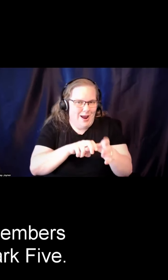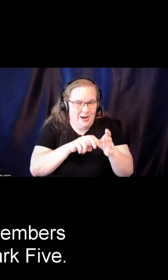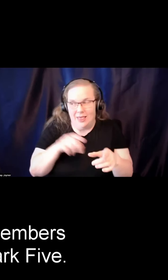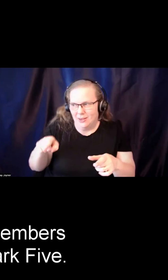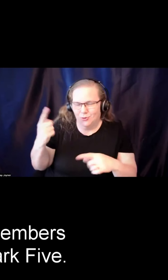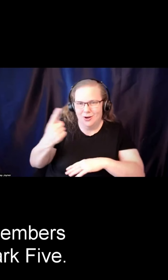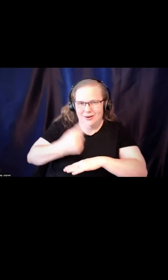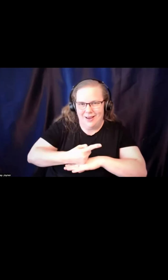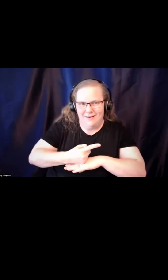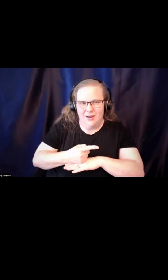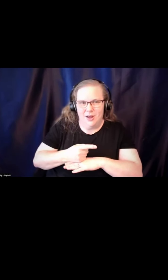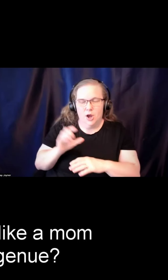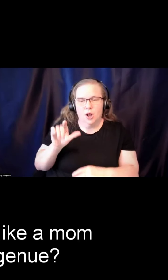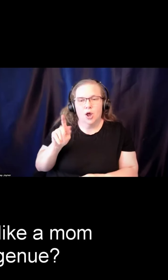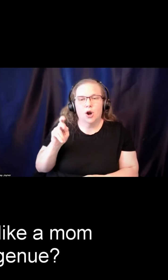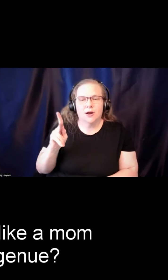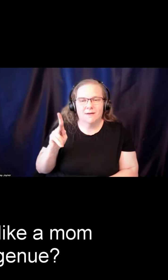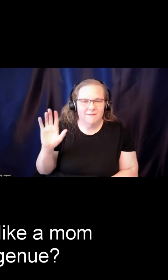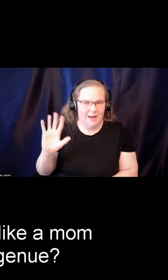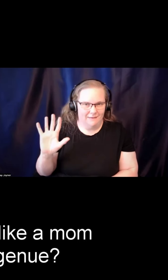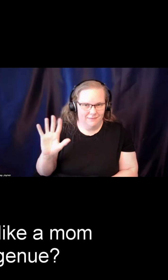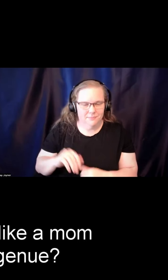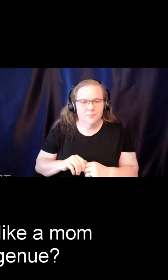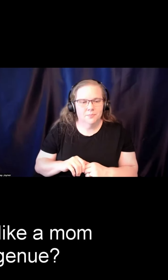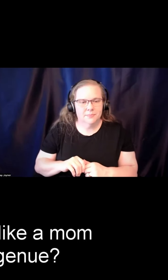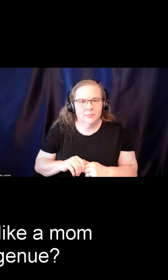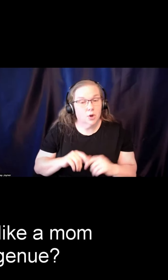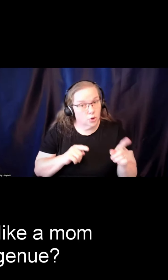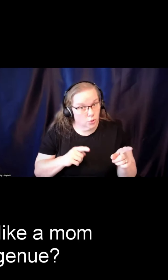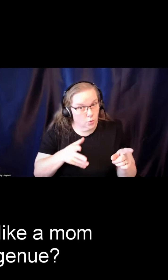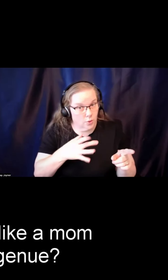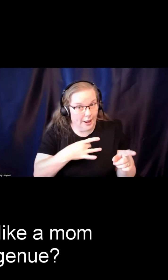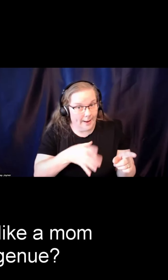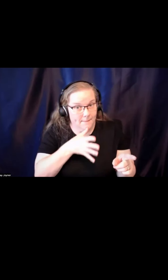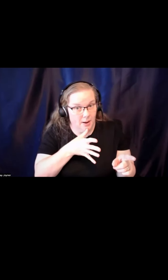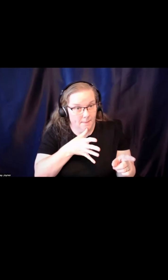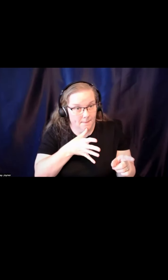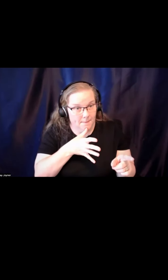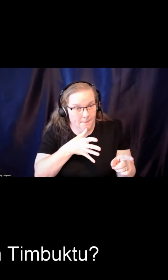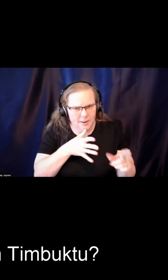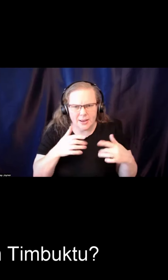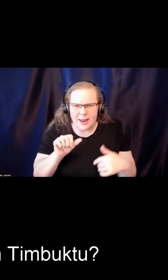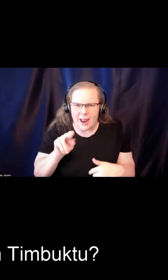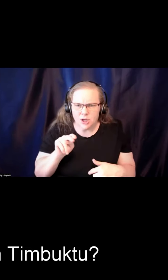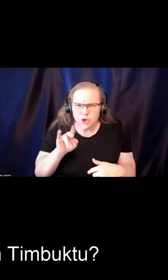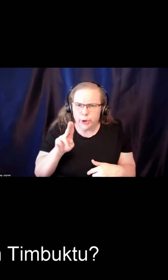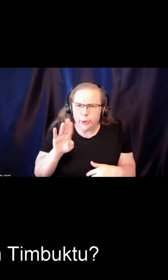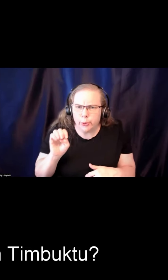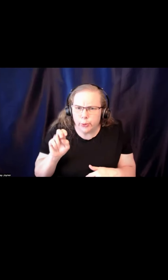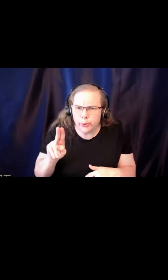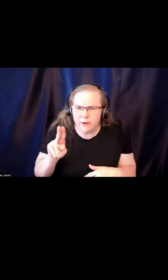the Dave Clark 5. Say, would you like a mom who's an ingenue? An ingenue